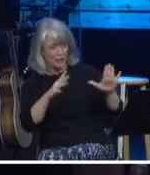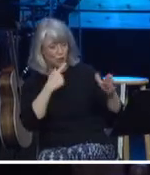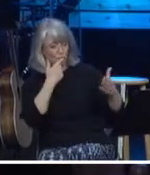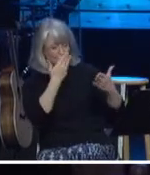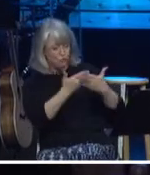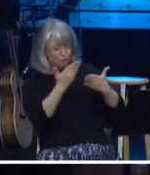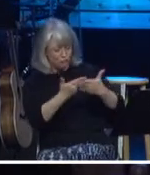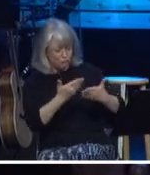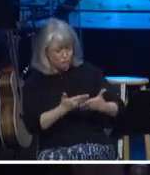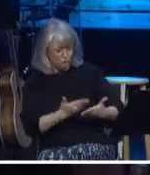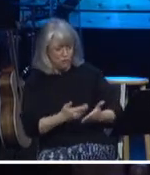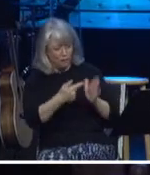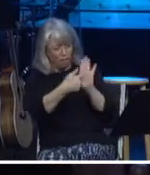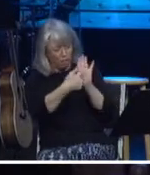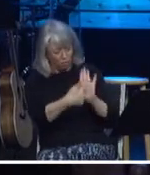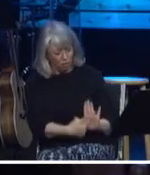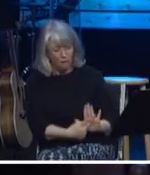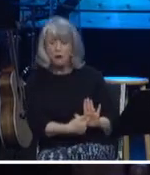I've given you enough evidence.